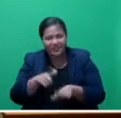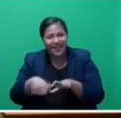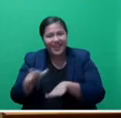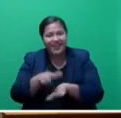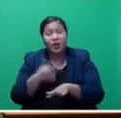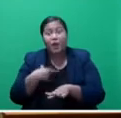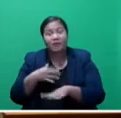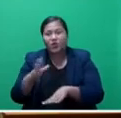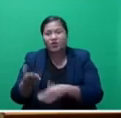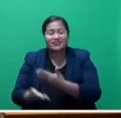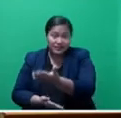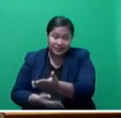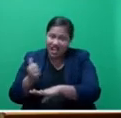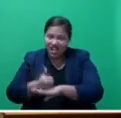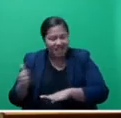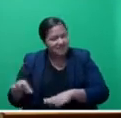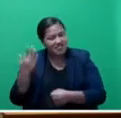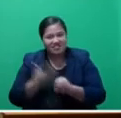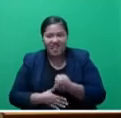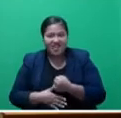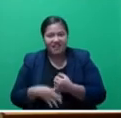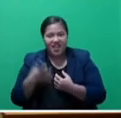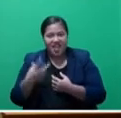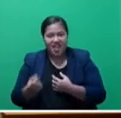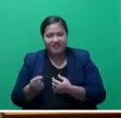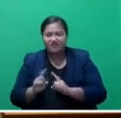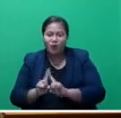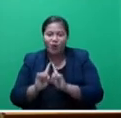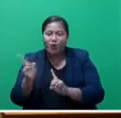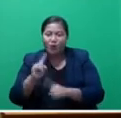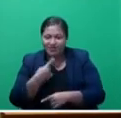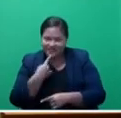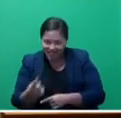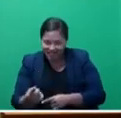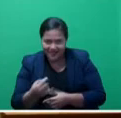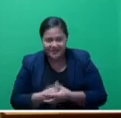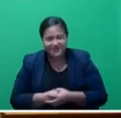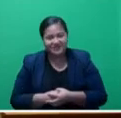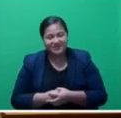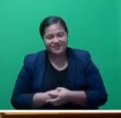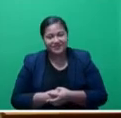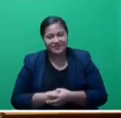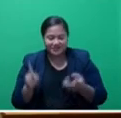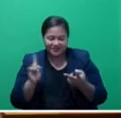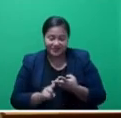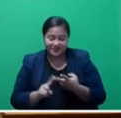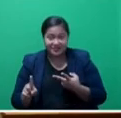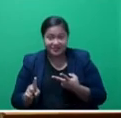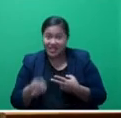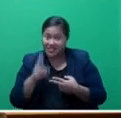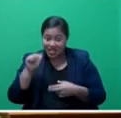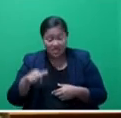up to its promises. That, to me, Mr. Speaker, sir, is masquerading with the mandate of the people. Secondly, sir, this government